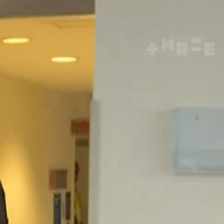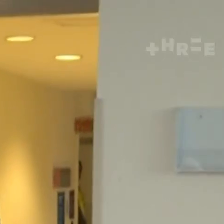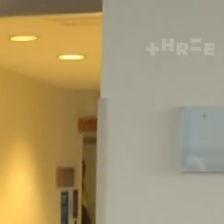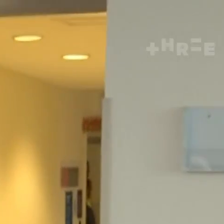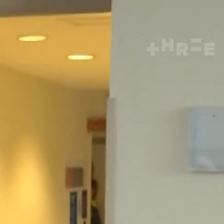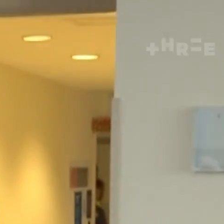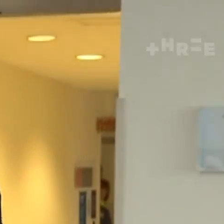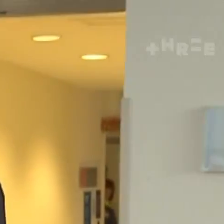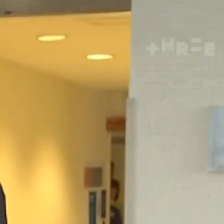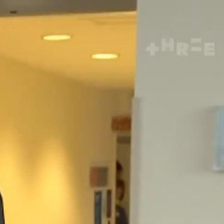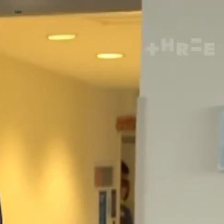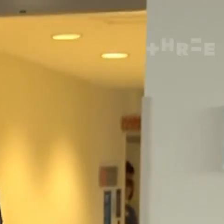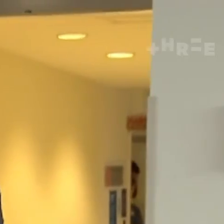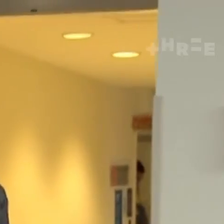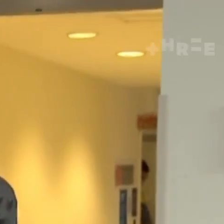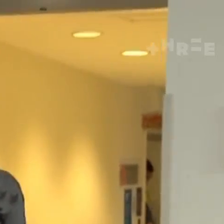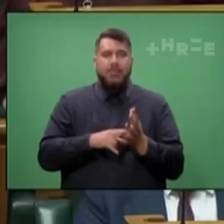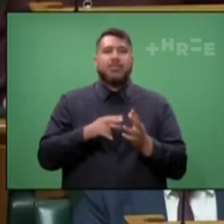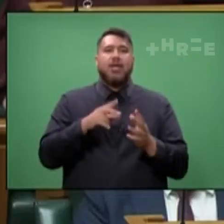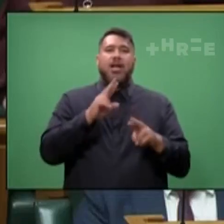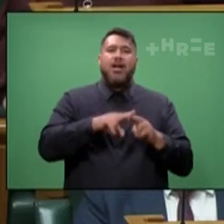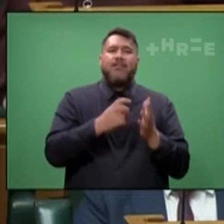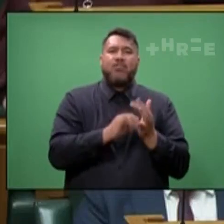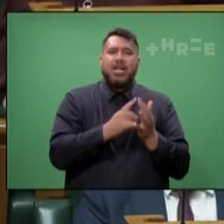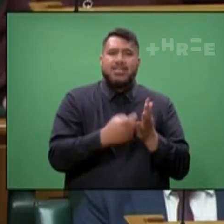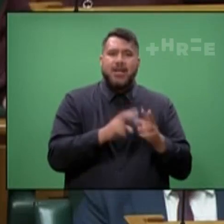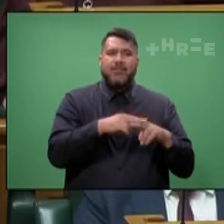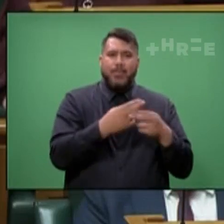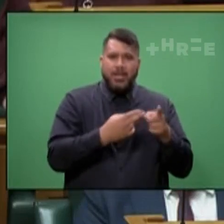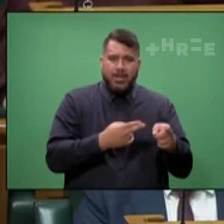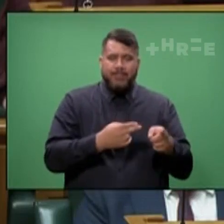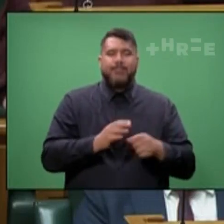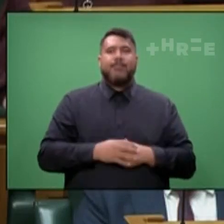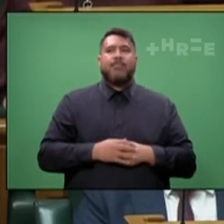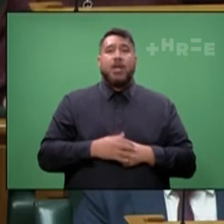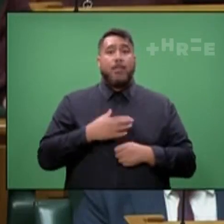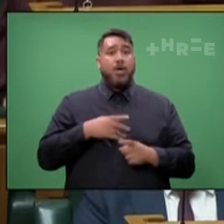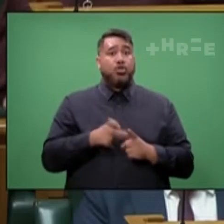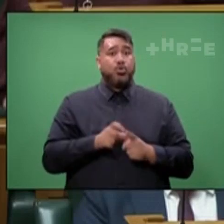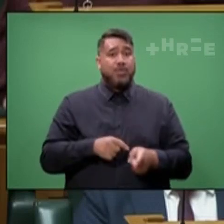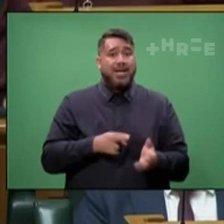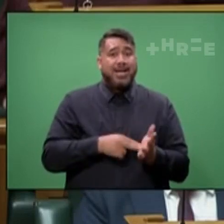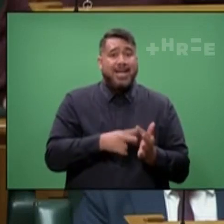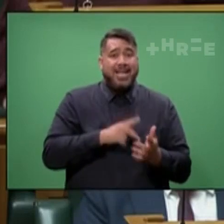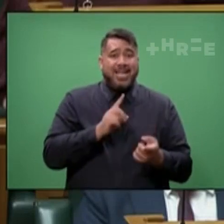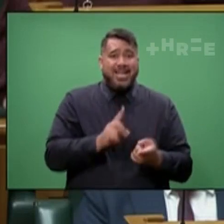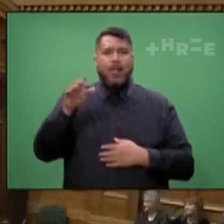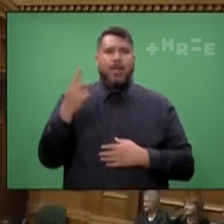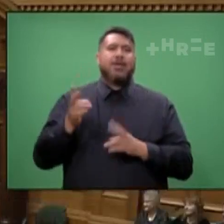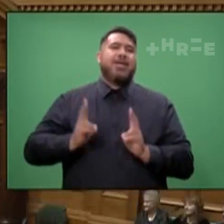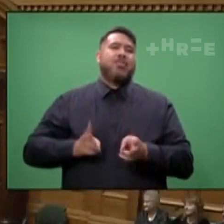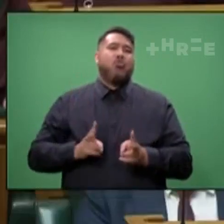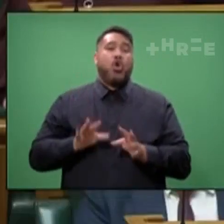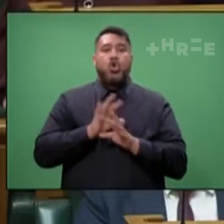And all of the moments in between, the personal. To my darling girl, Neve. Gosh, I love how independent you are